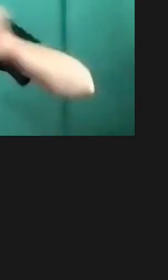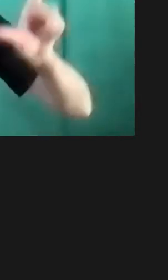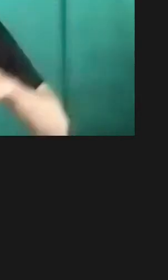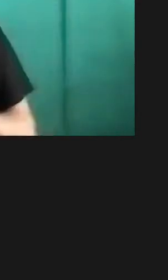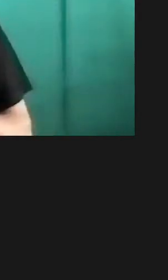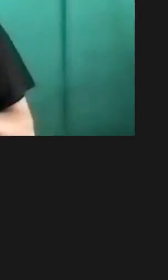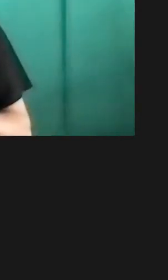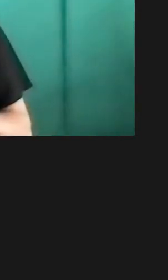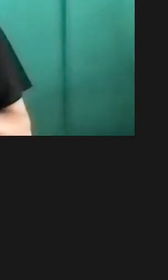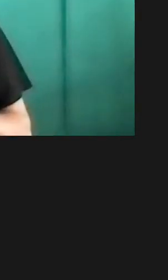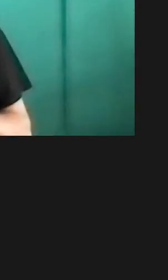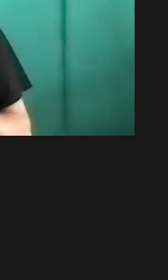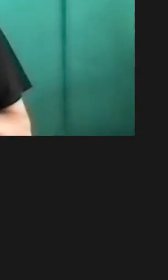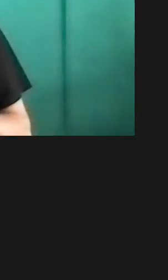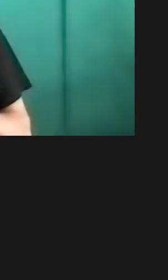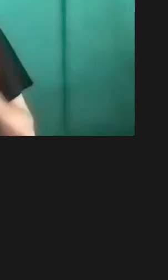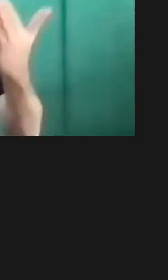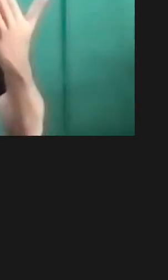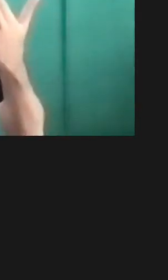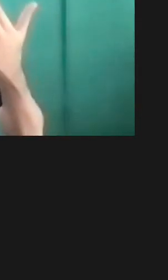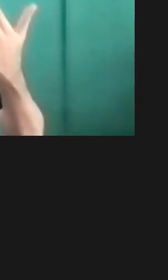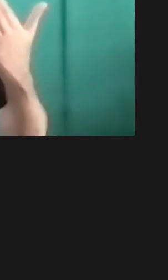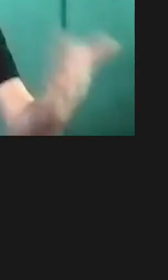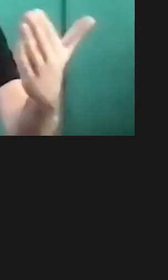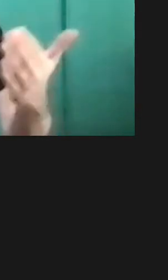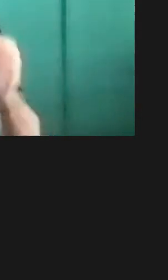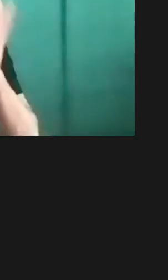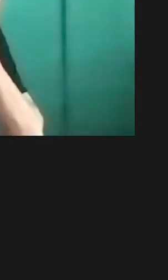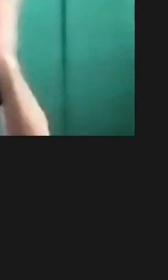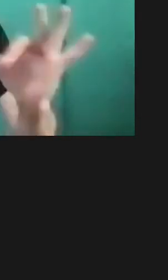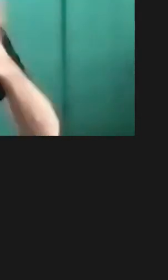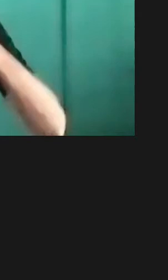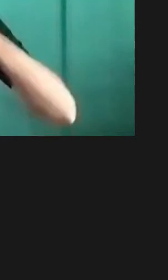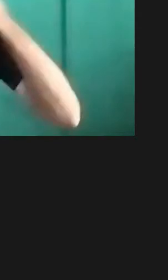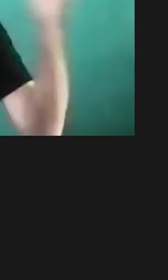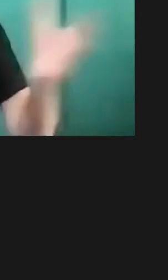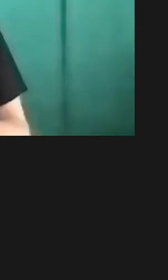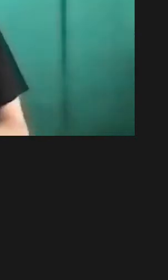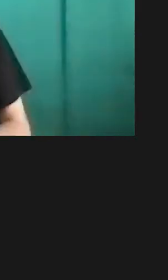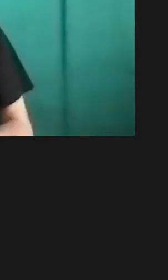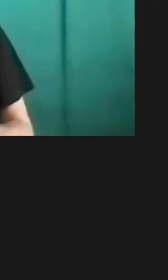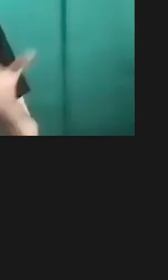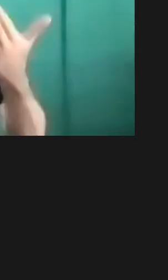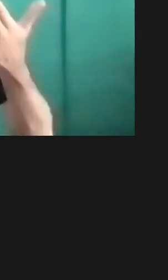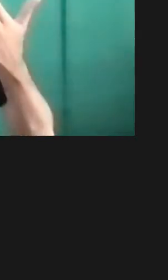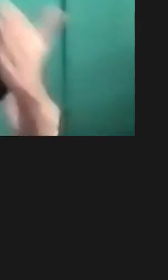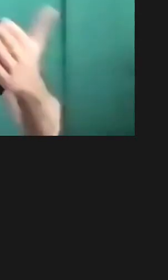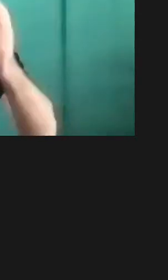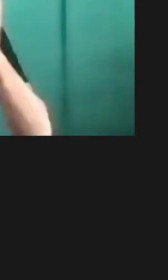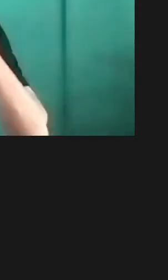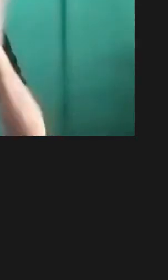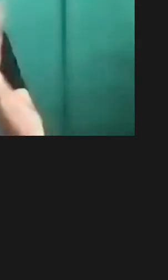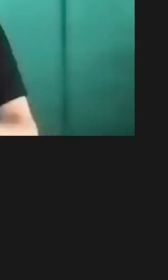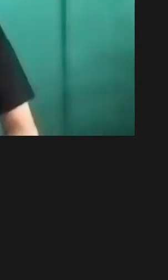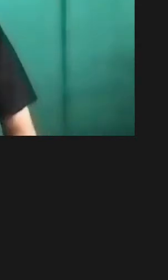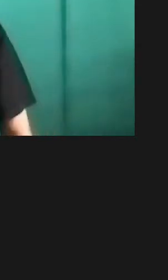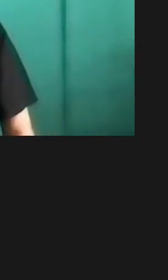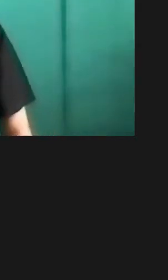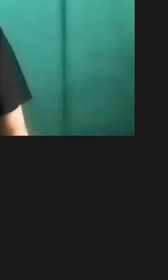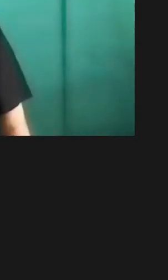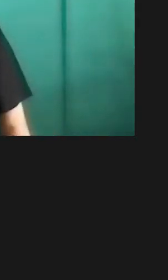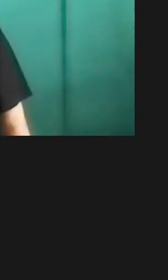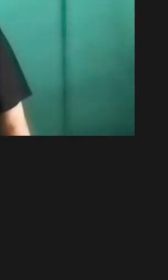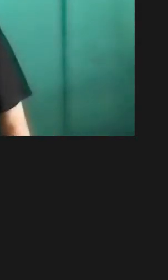Thank you very much. Thank you, Dr. Acuña Navarro, for really sharing with us the important work that Costa Rica is